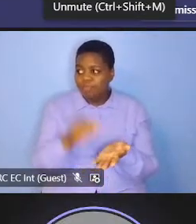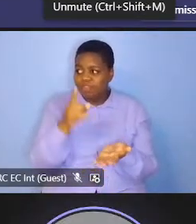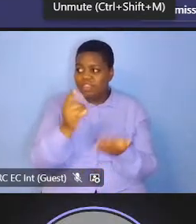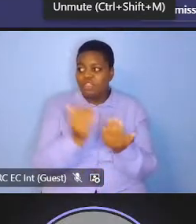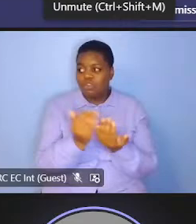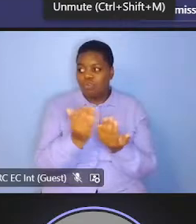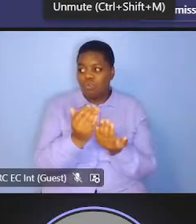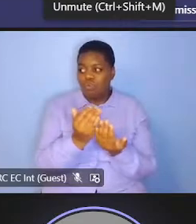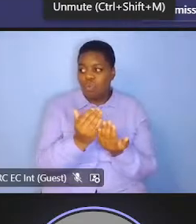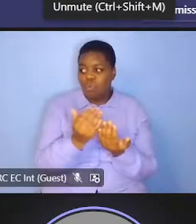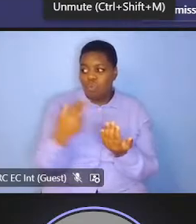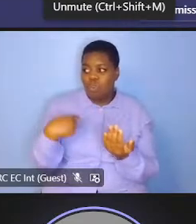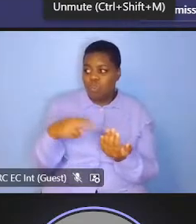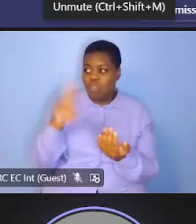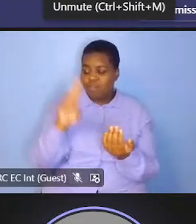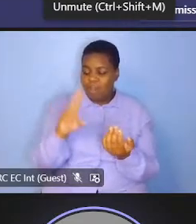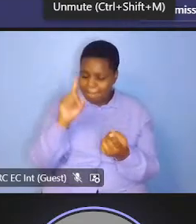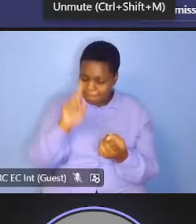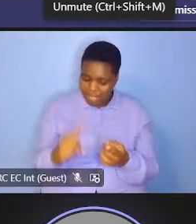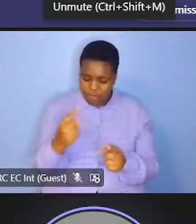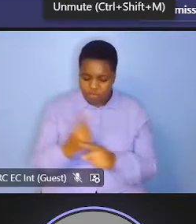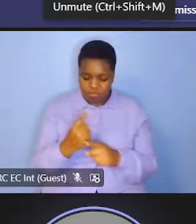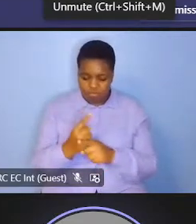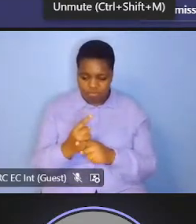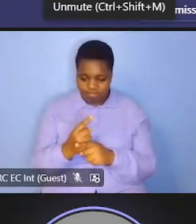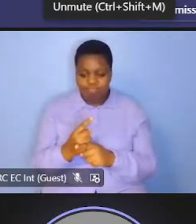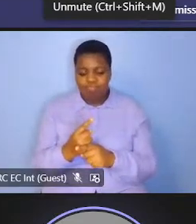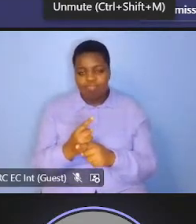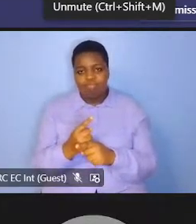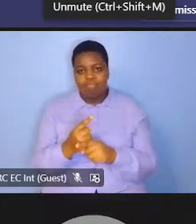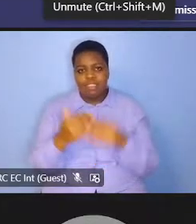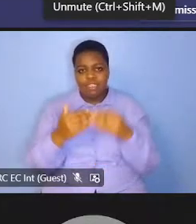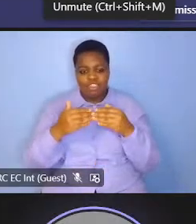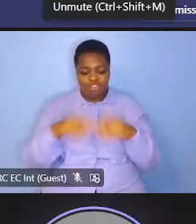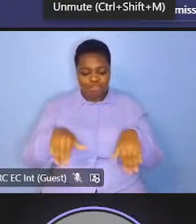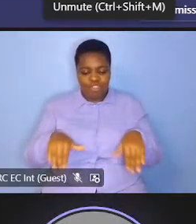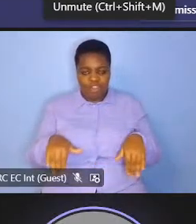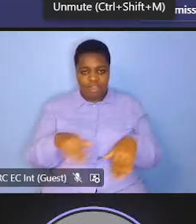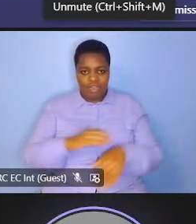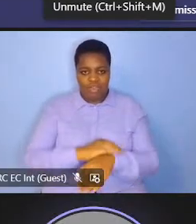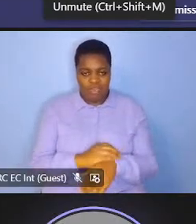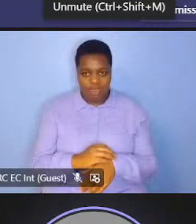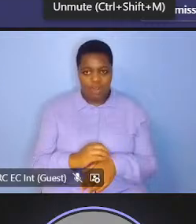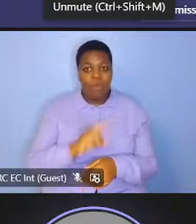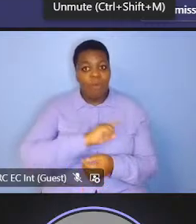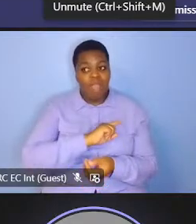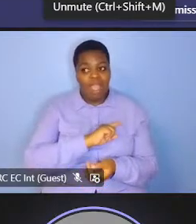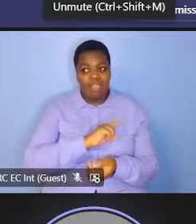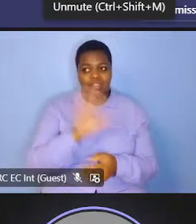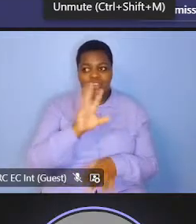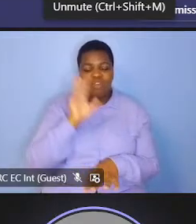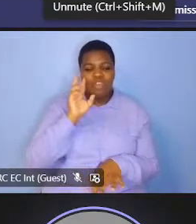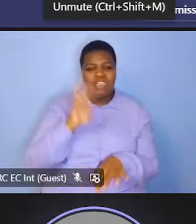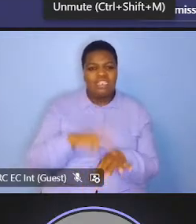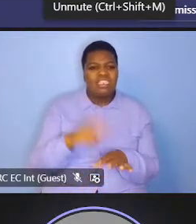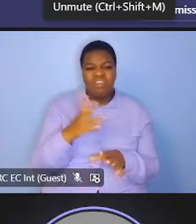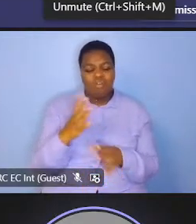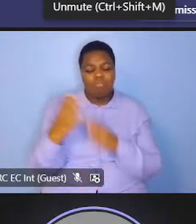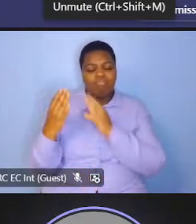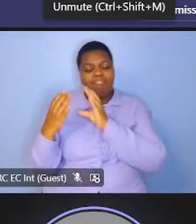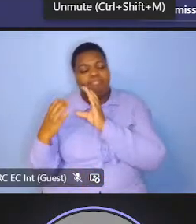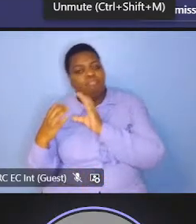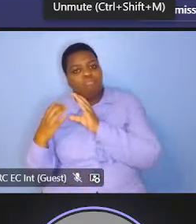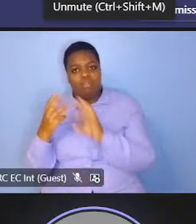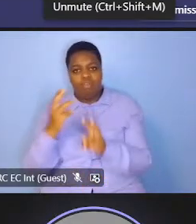uniform pricing should be regulated in terms of the so that there is no too much burden on